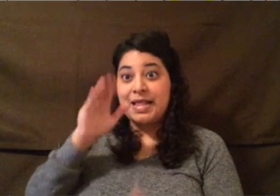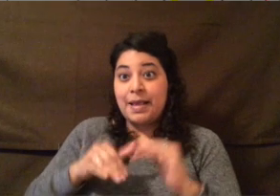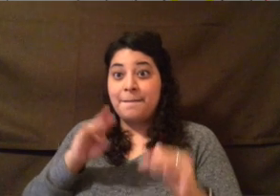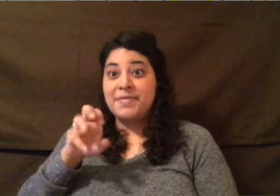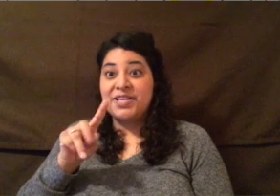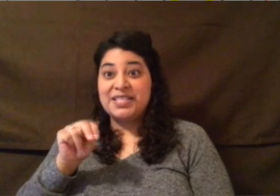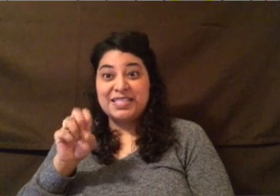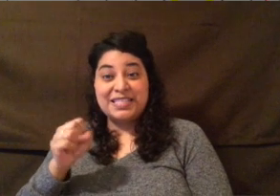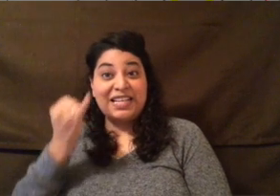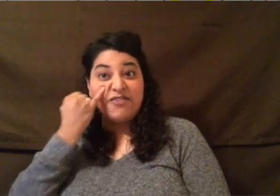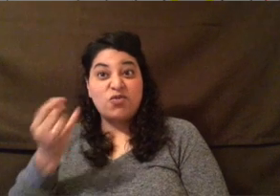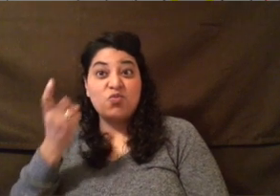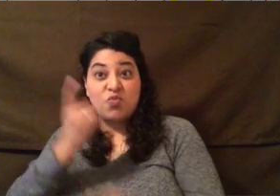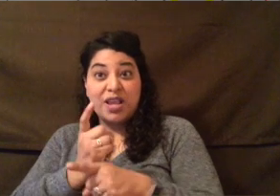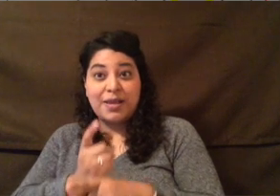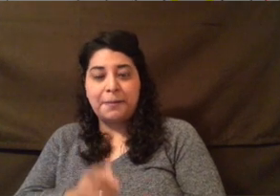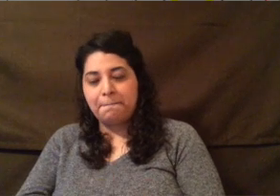back.